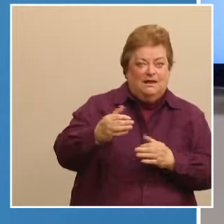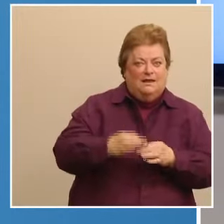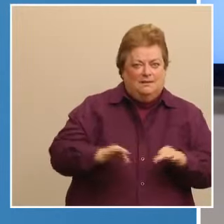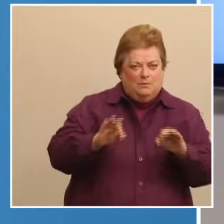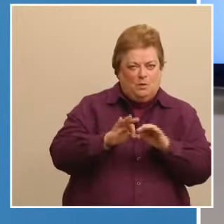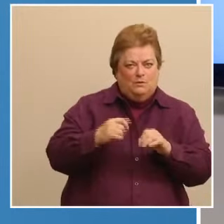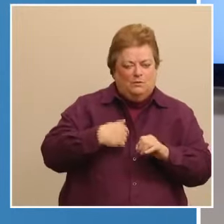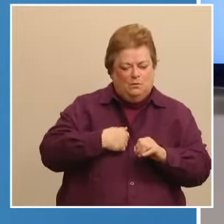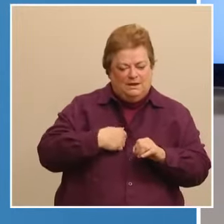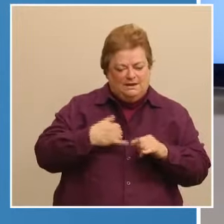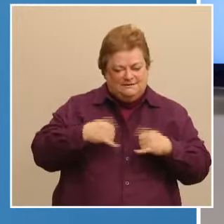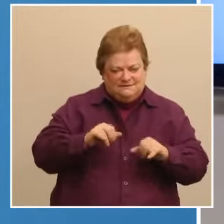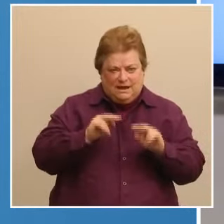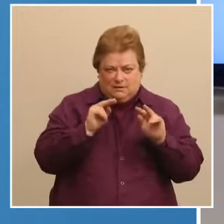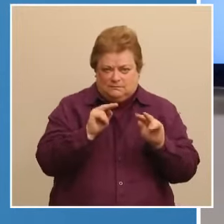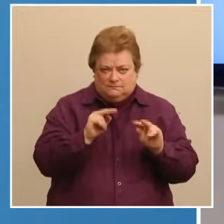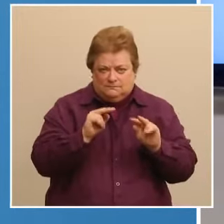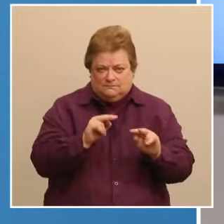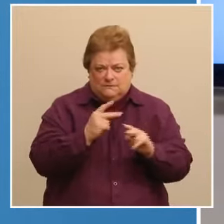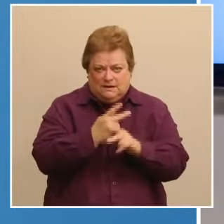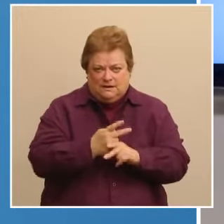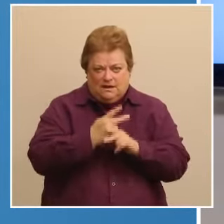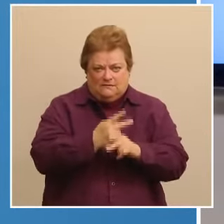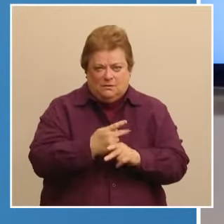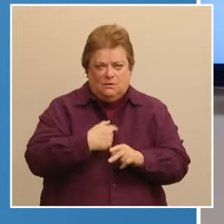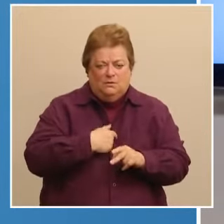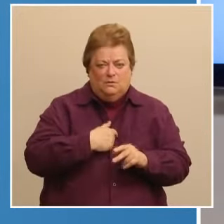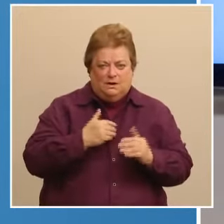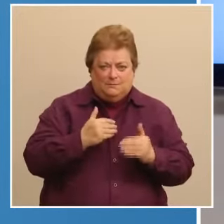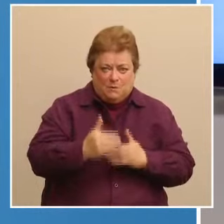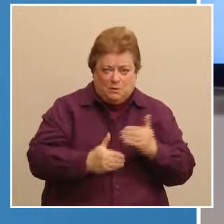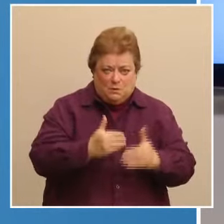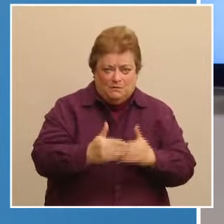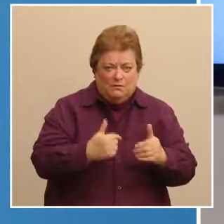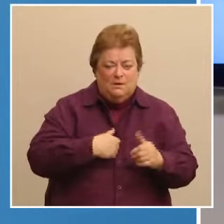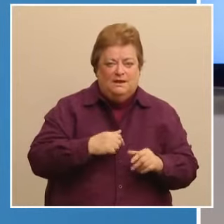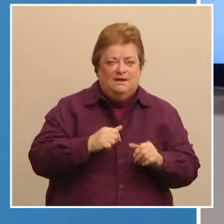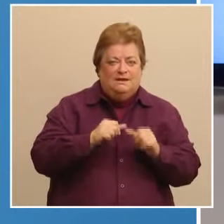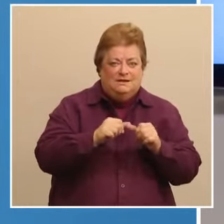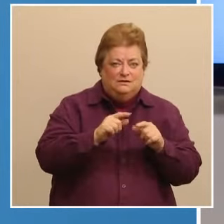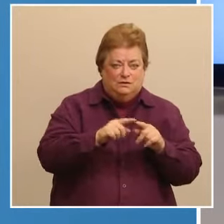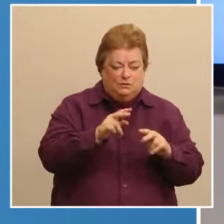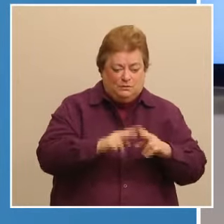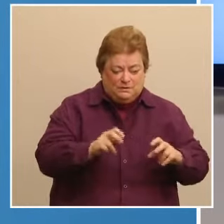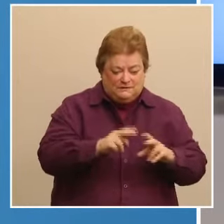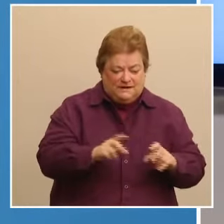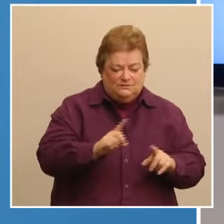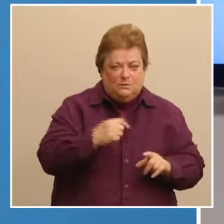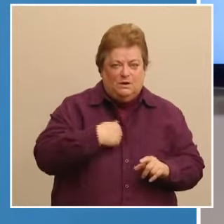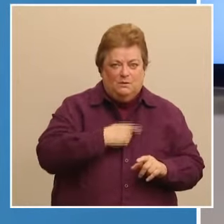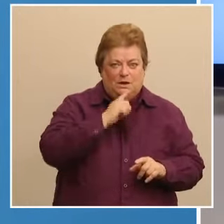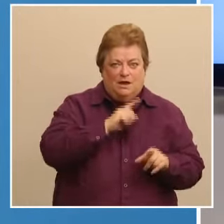stay vigilant. As we move forward, we continue to assess where we are as a community.